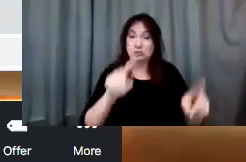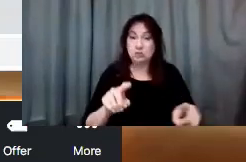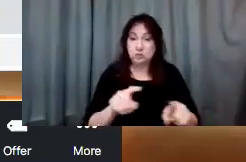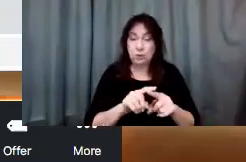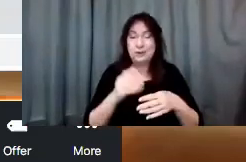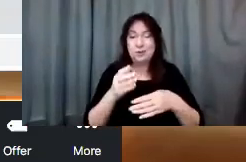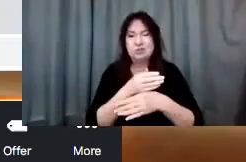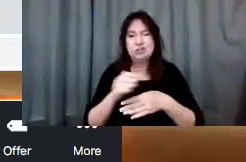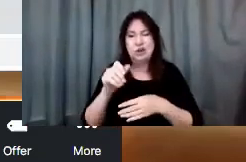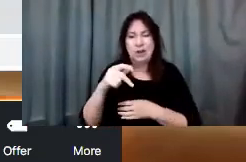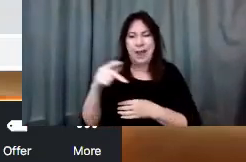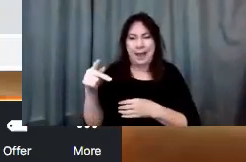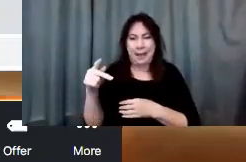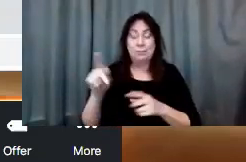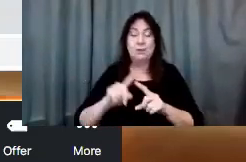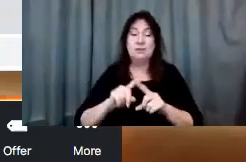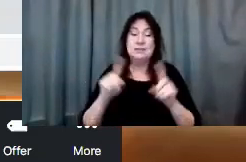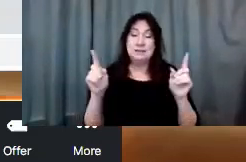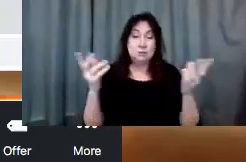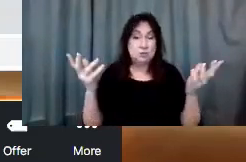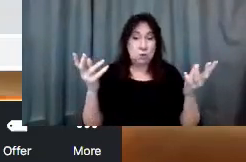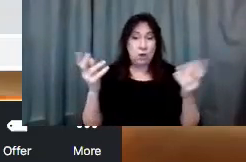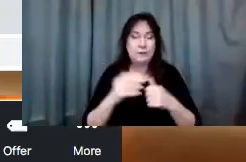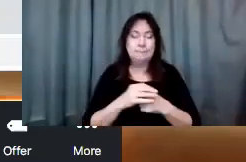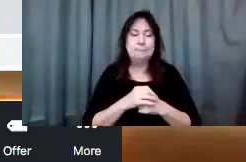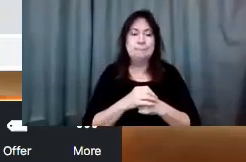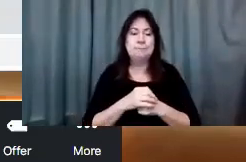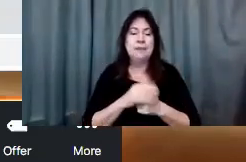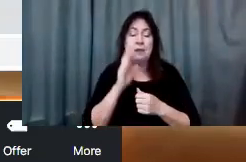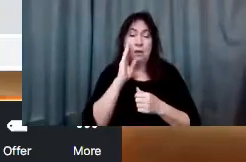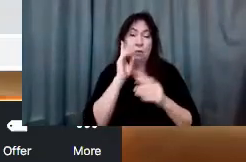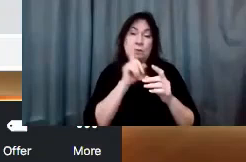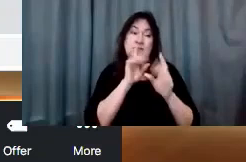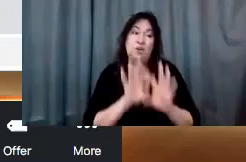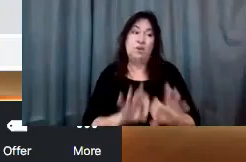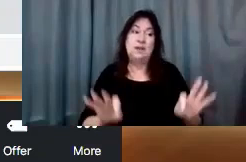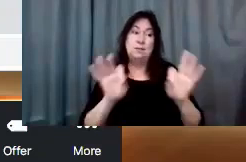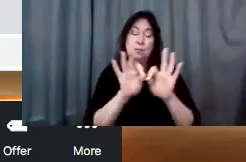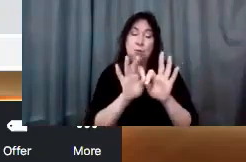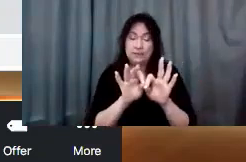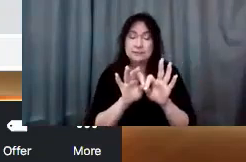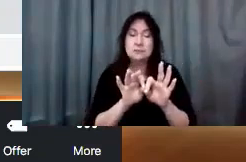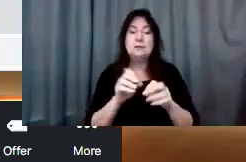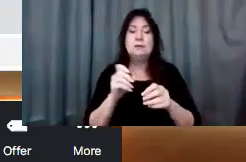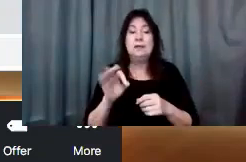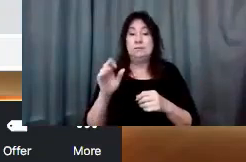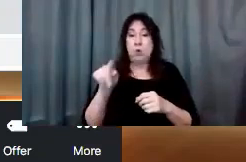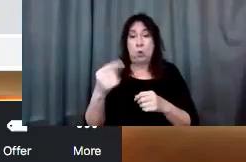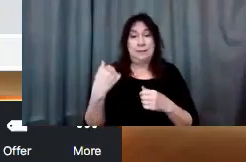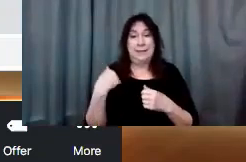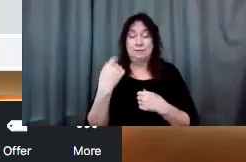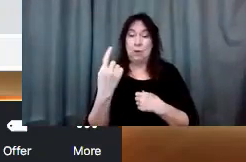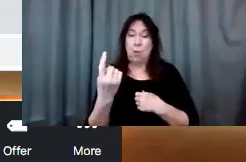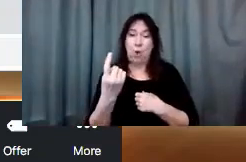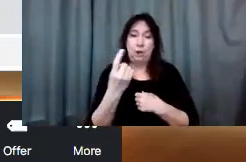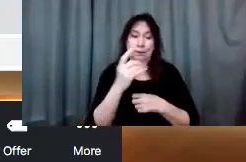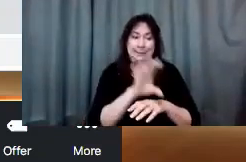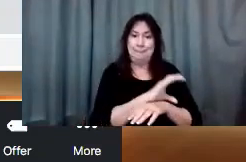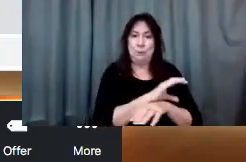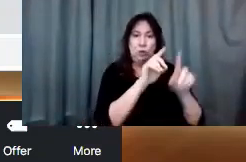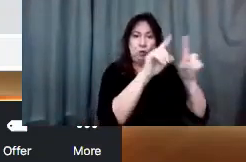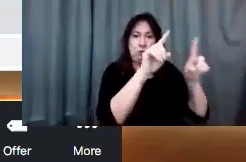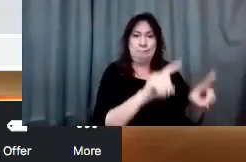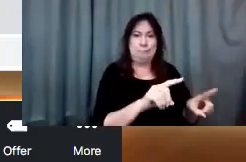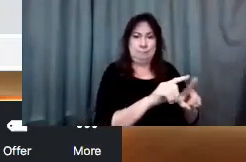application. The difference there that's going to be important for the presenters is if you only have one monitor, we would